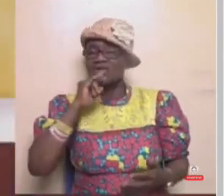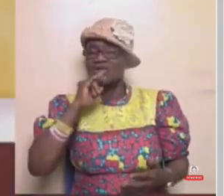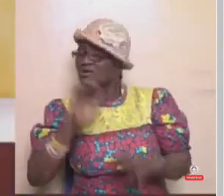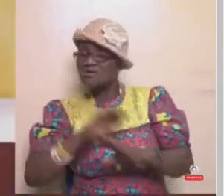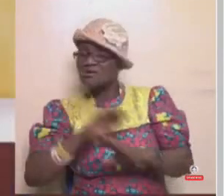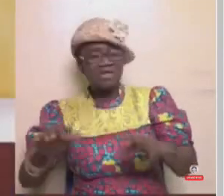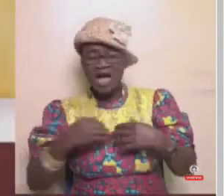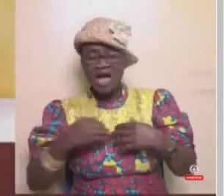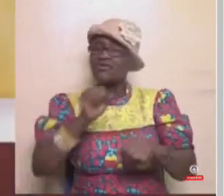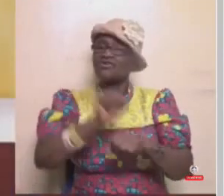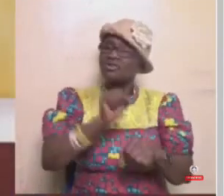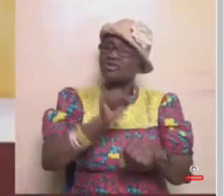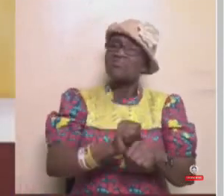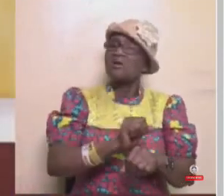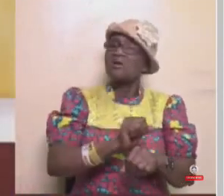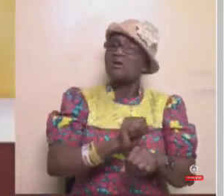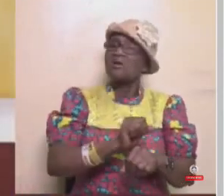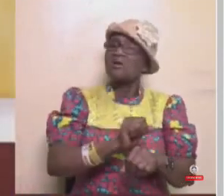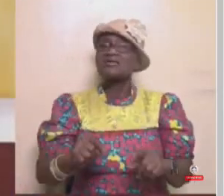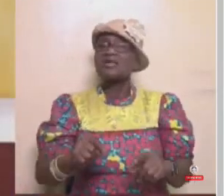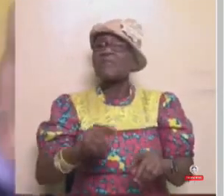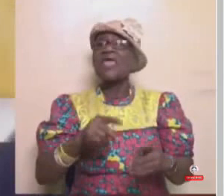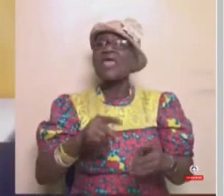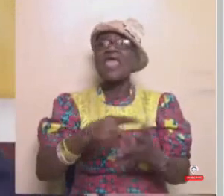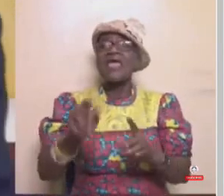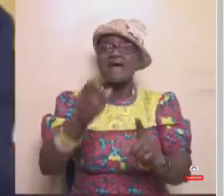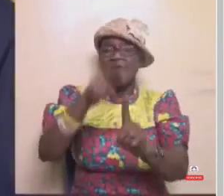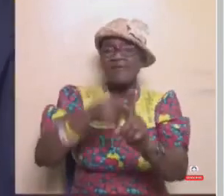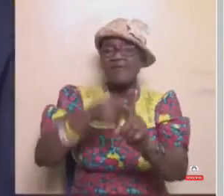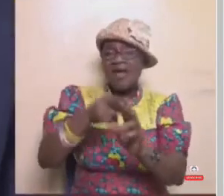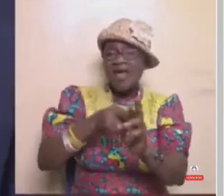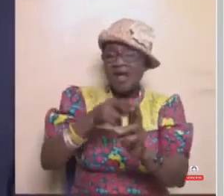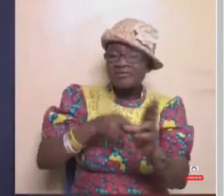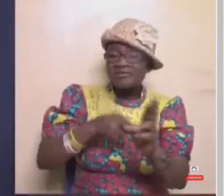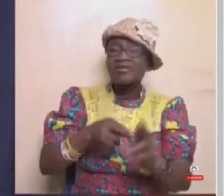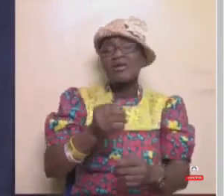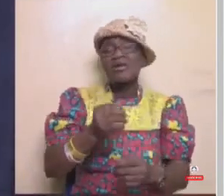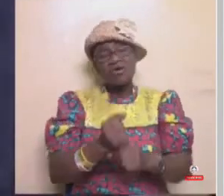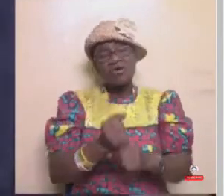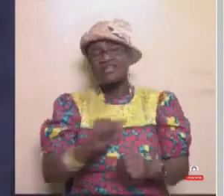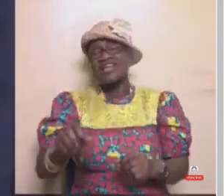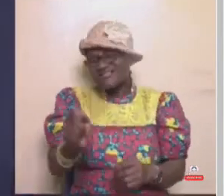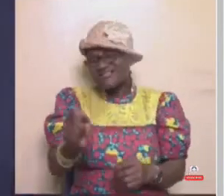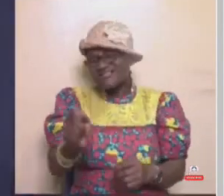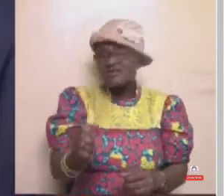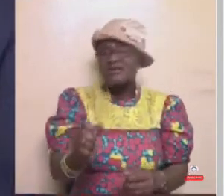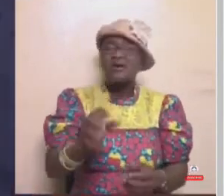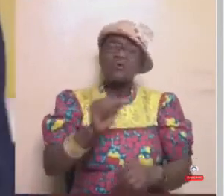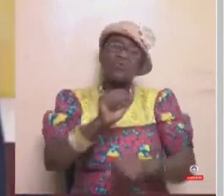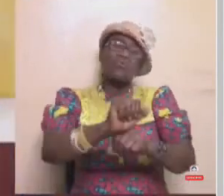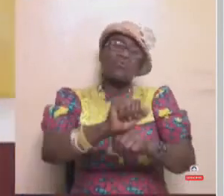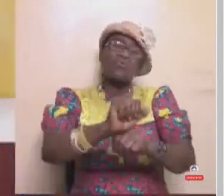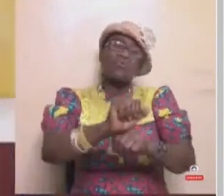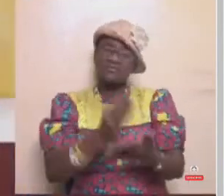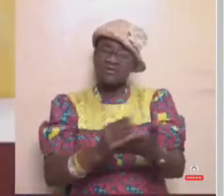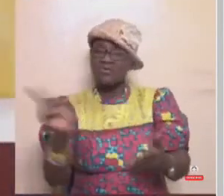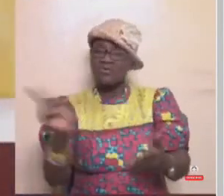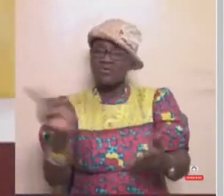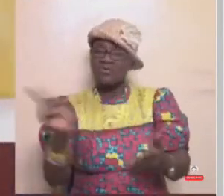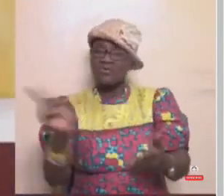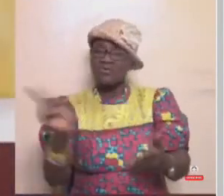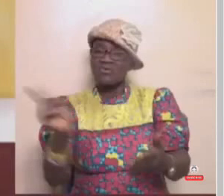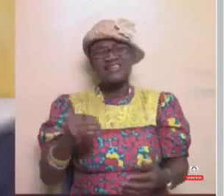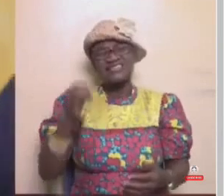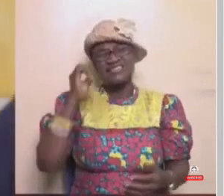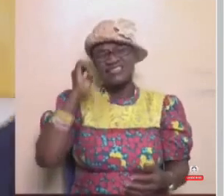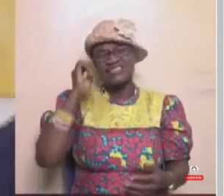his rent, couldn't feed himself, got a little job somewhere, and he was encouraged to go there and say, "You are belittling